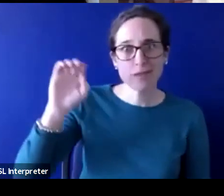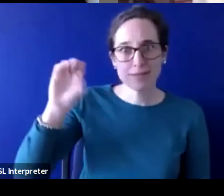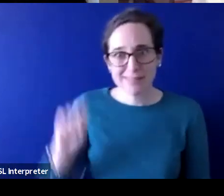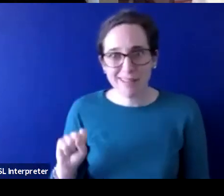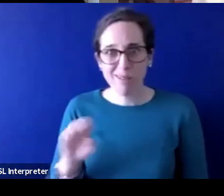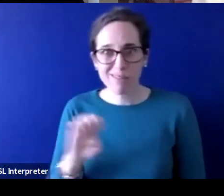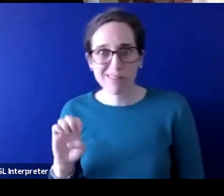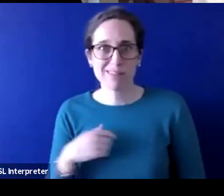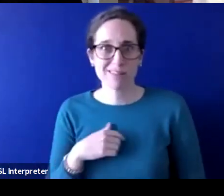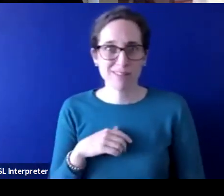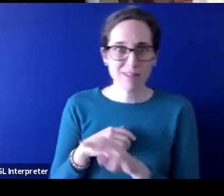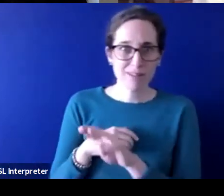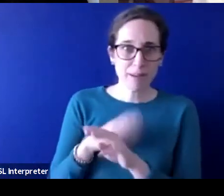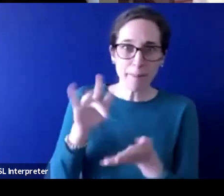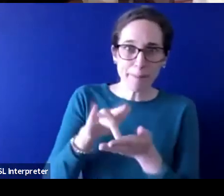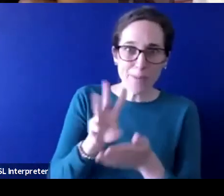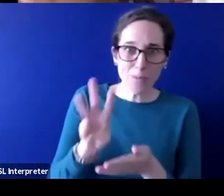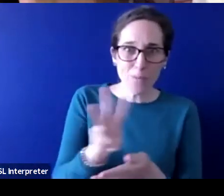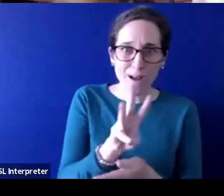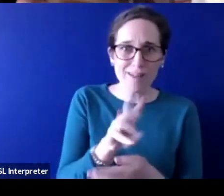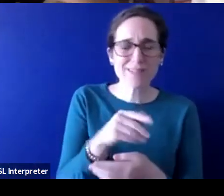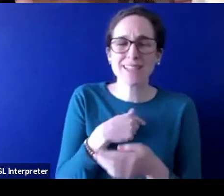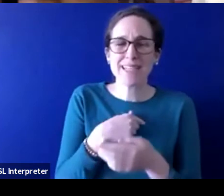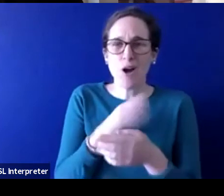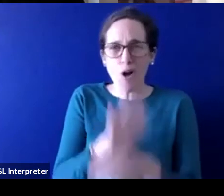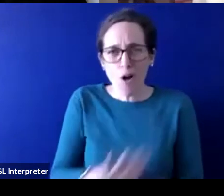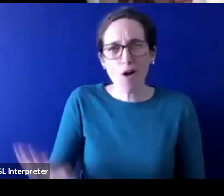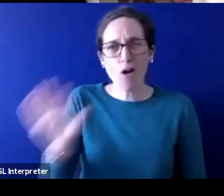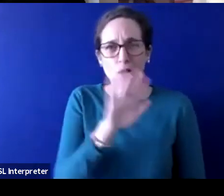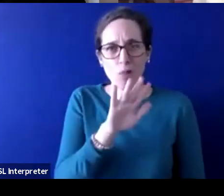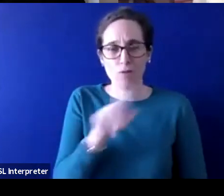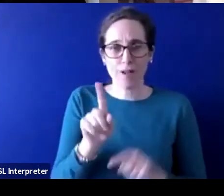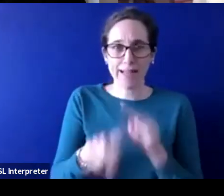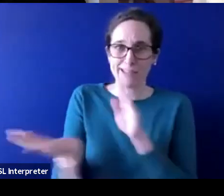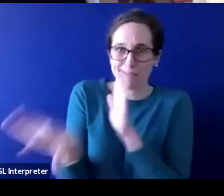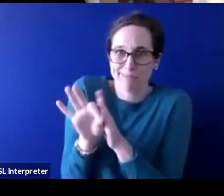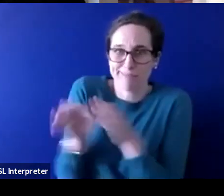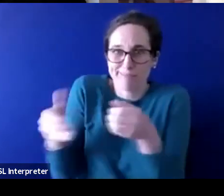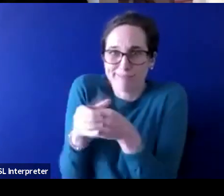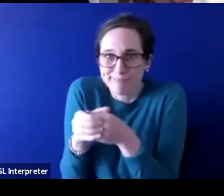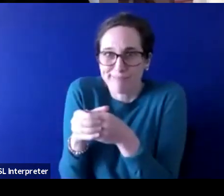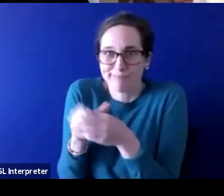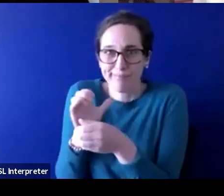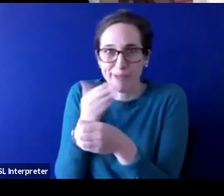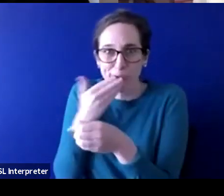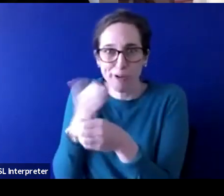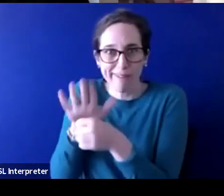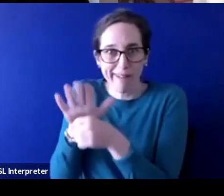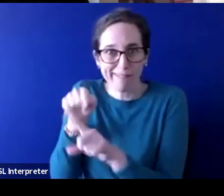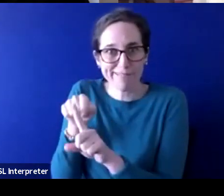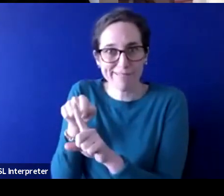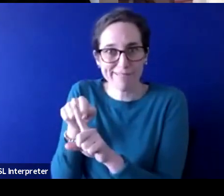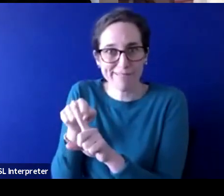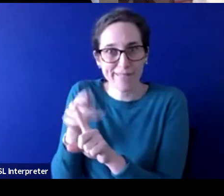know, you can't just pinpoint one group or just say, oh, we have our representation because we have three Hispanic